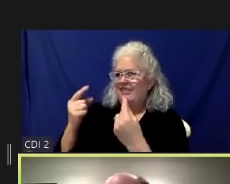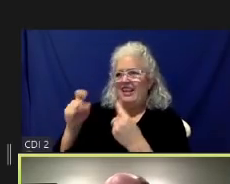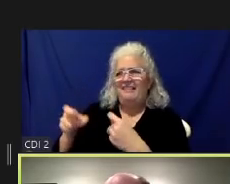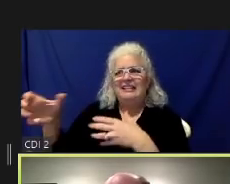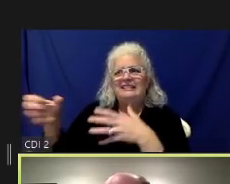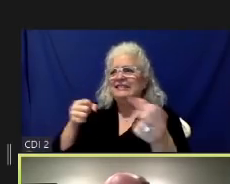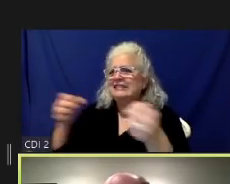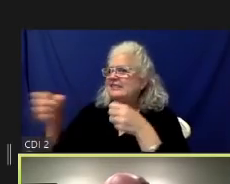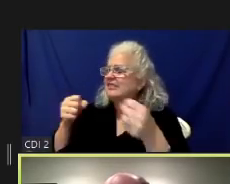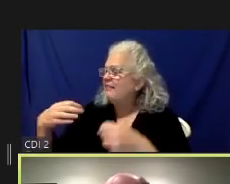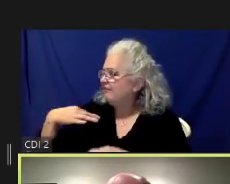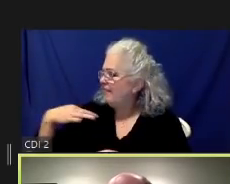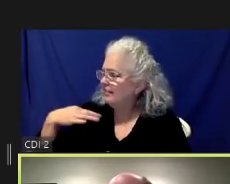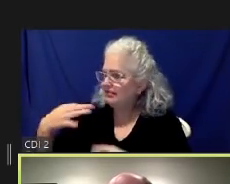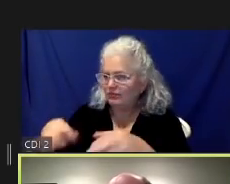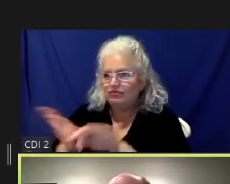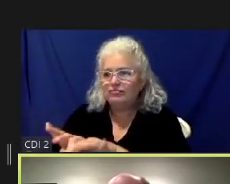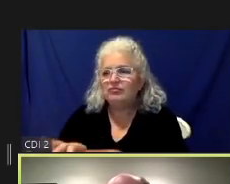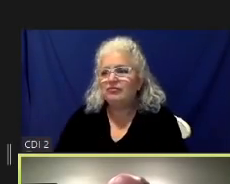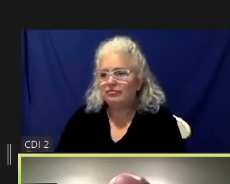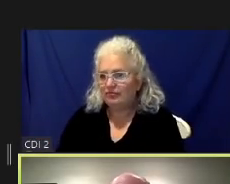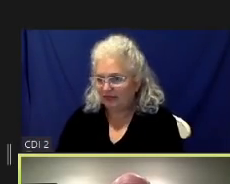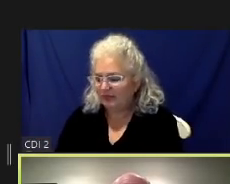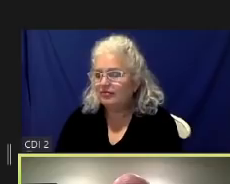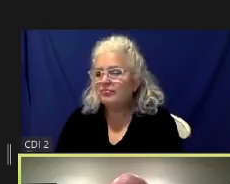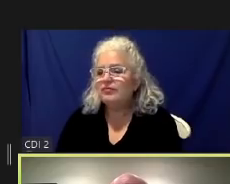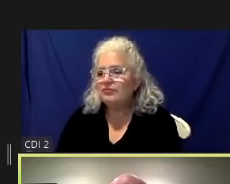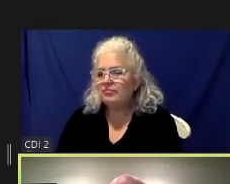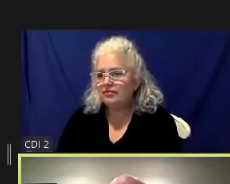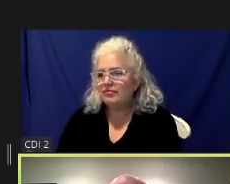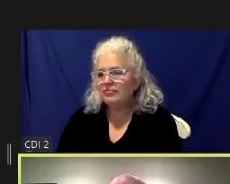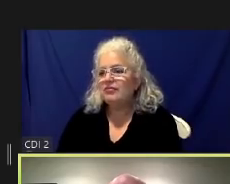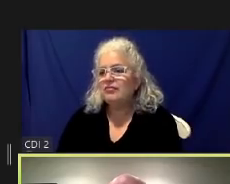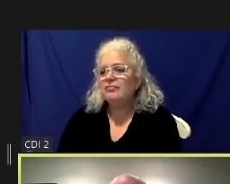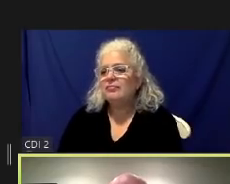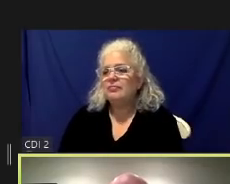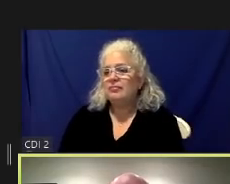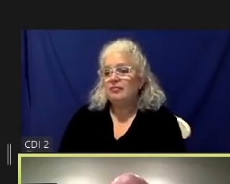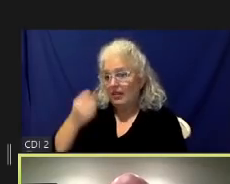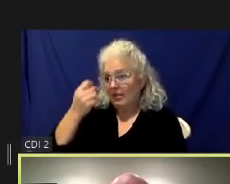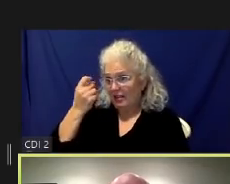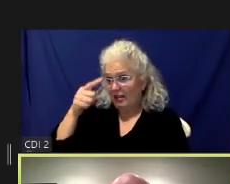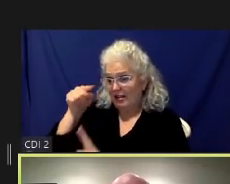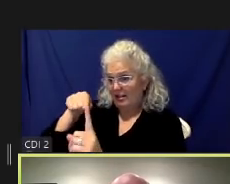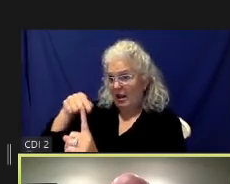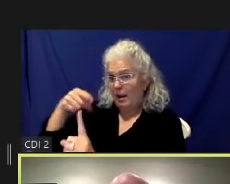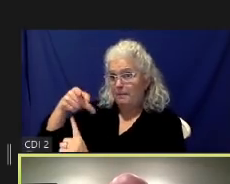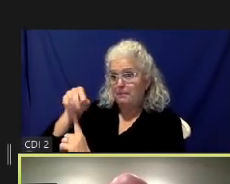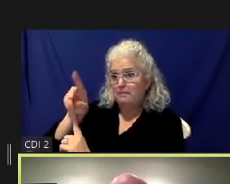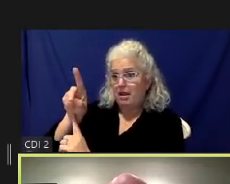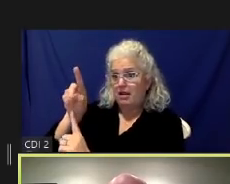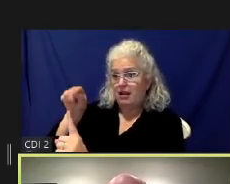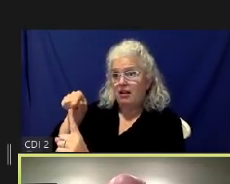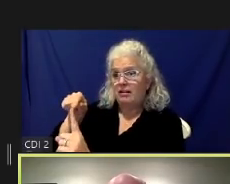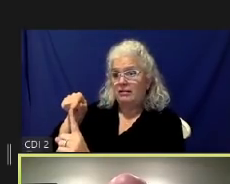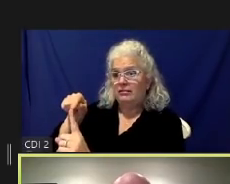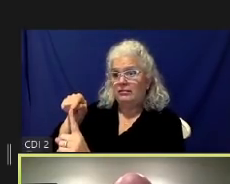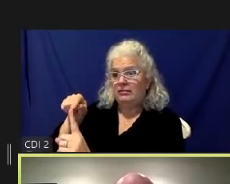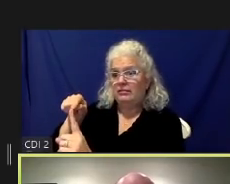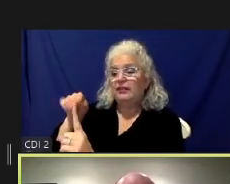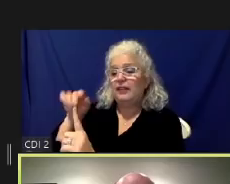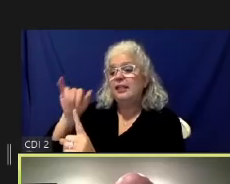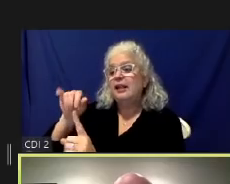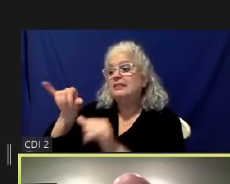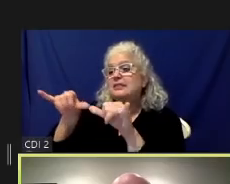volunteers. So the pods are scalable. The one at the Civic Center can ramp up to many